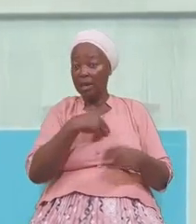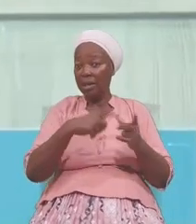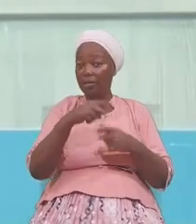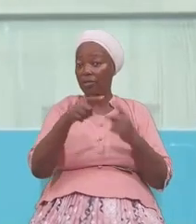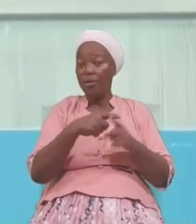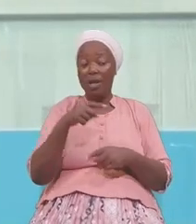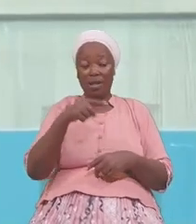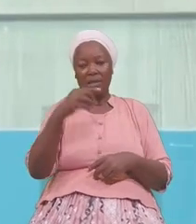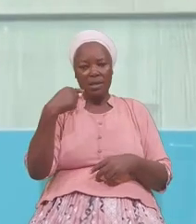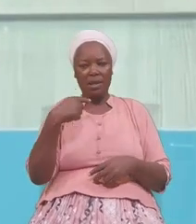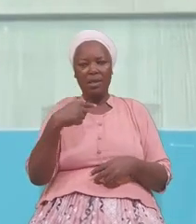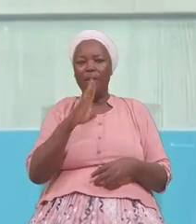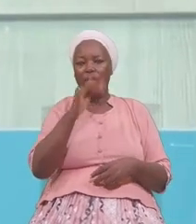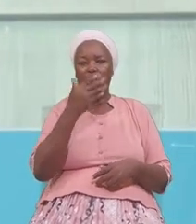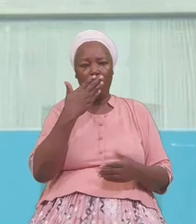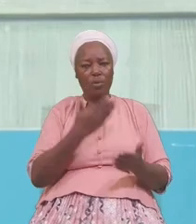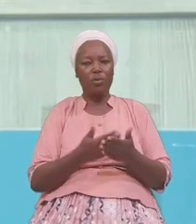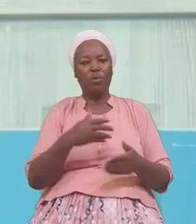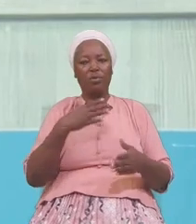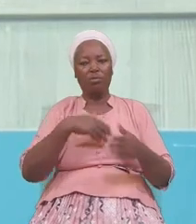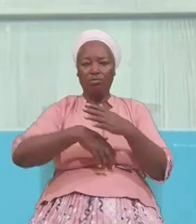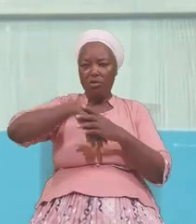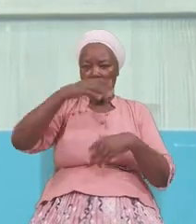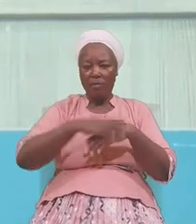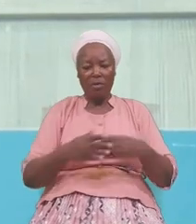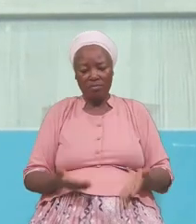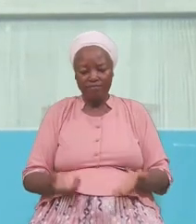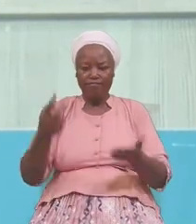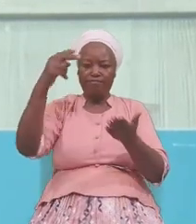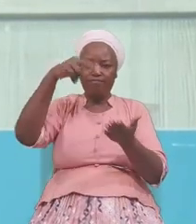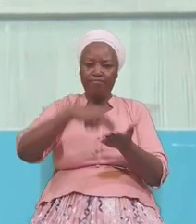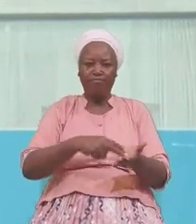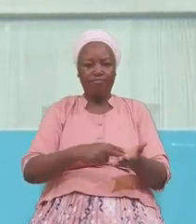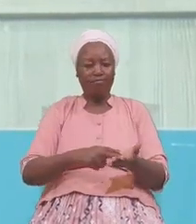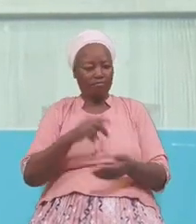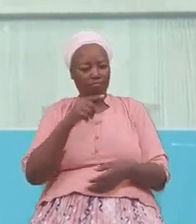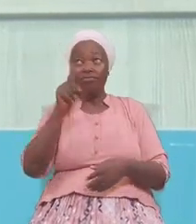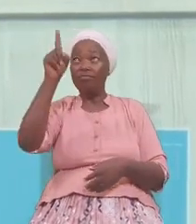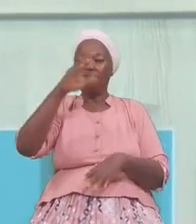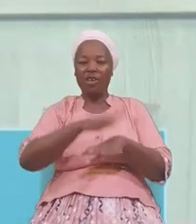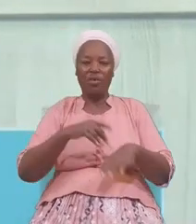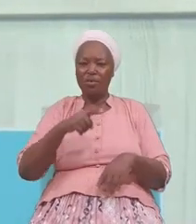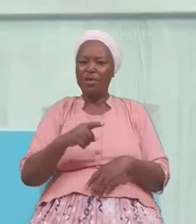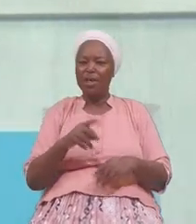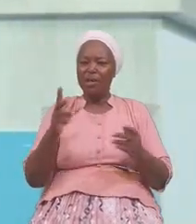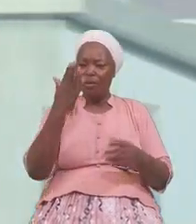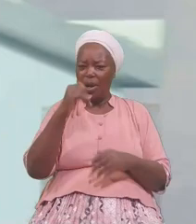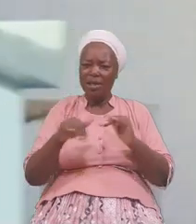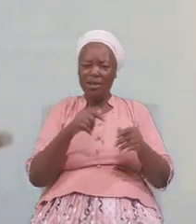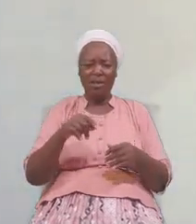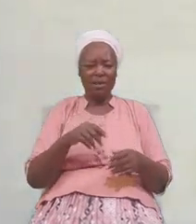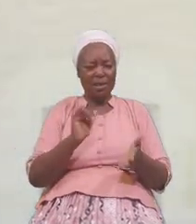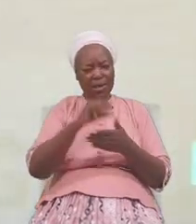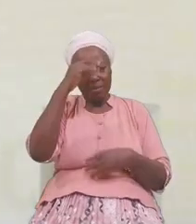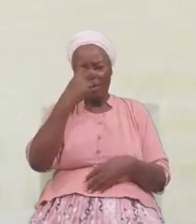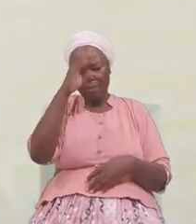said, be of good cheer, rise up, he calleth thee. Why did he rise up? And then